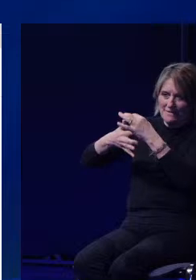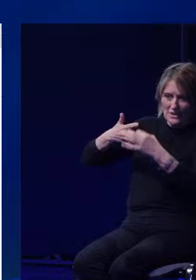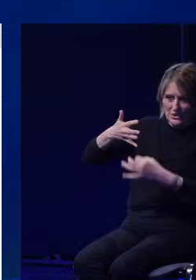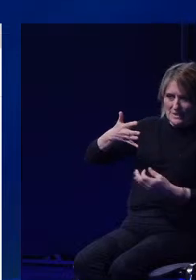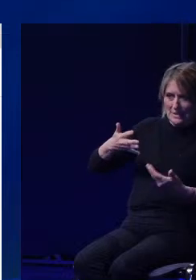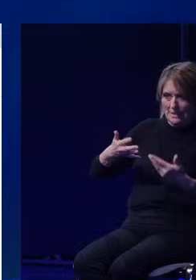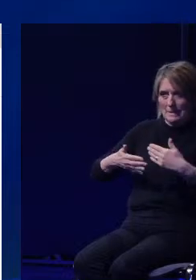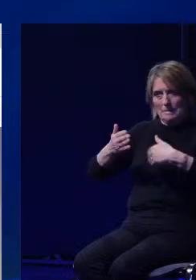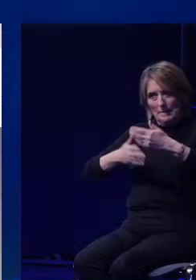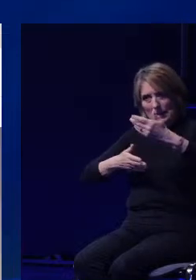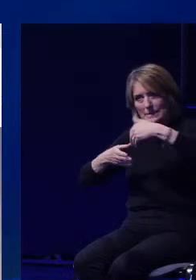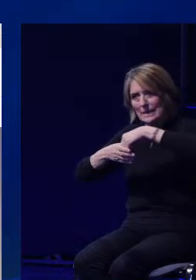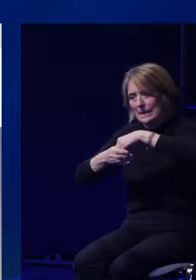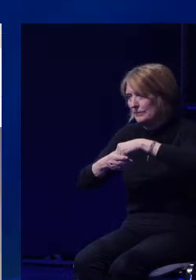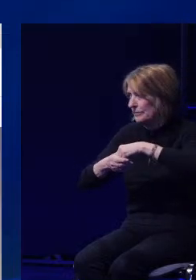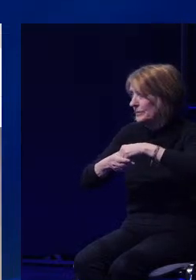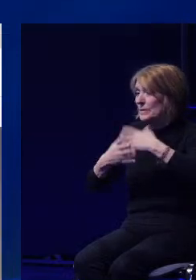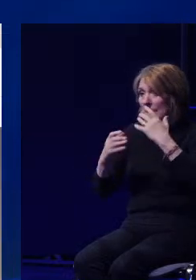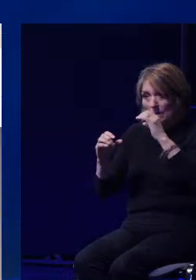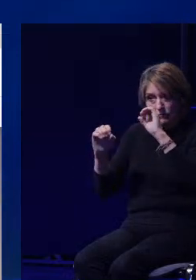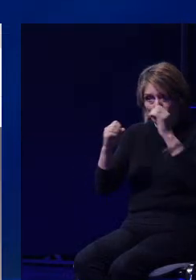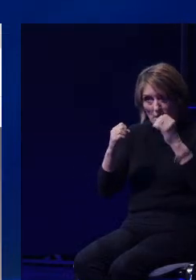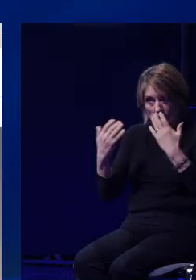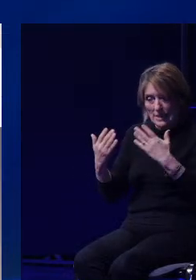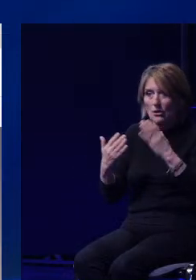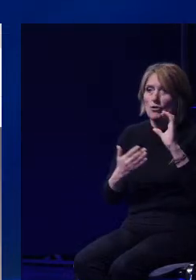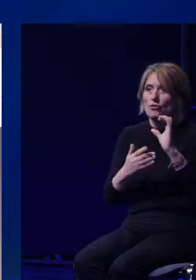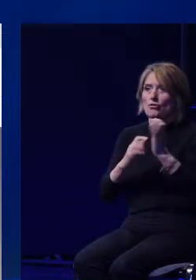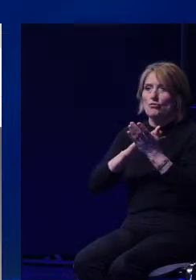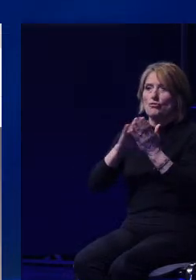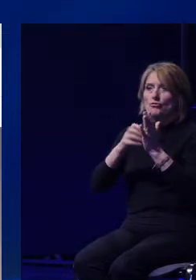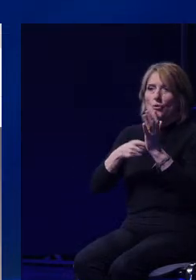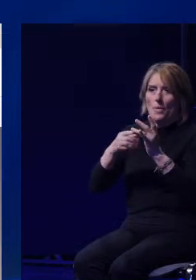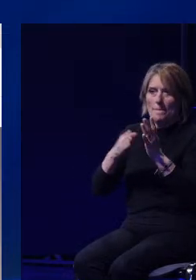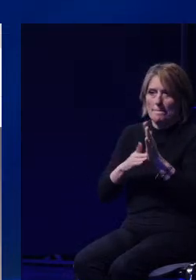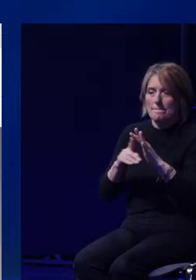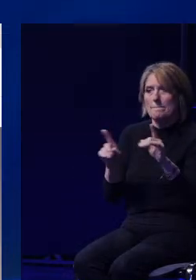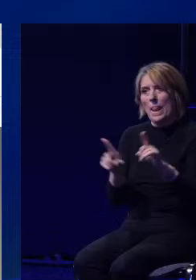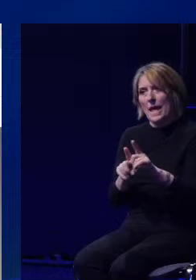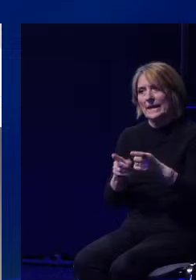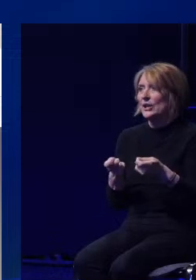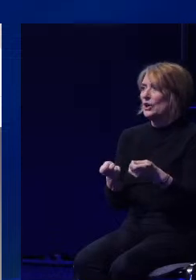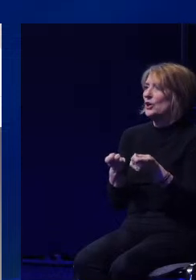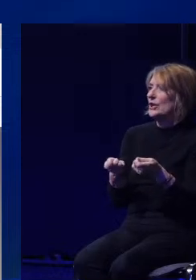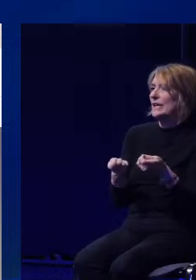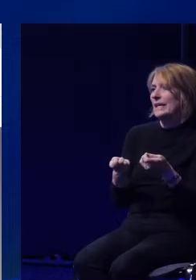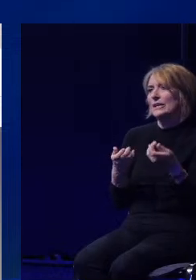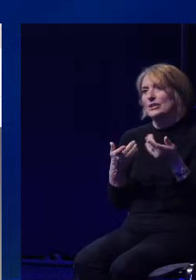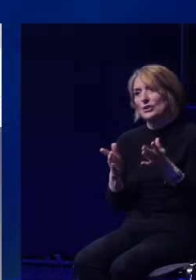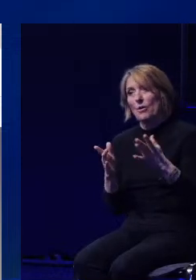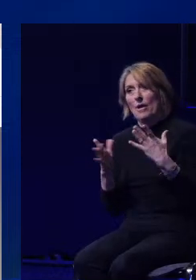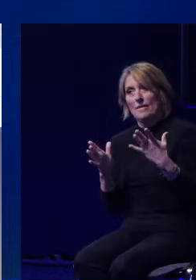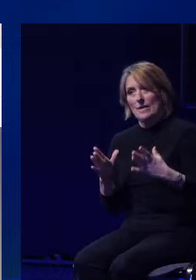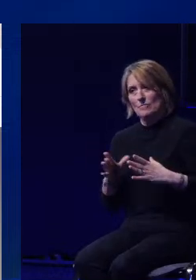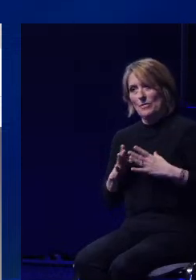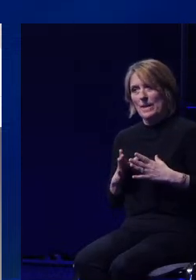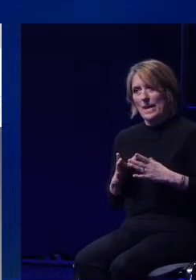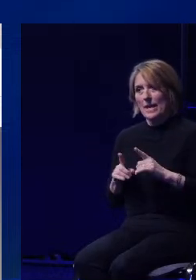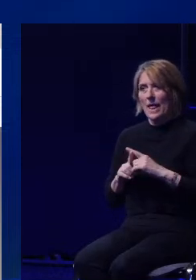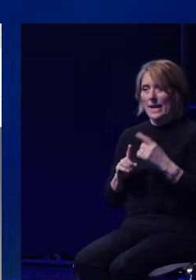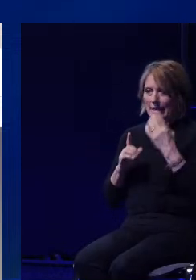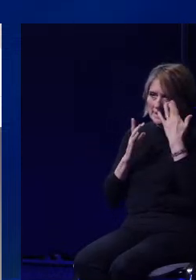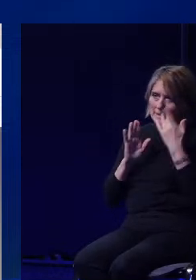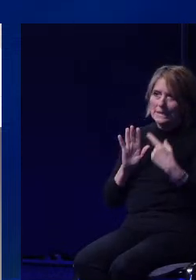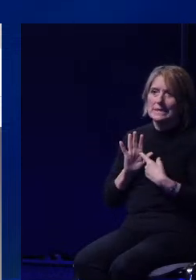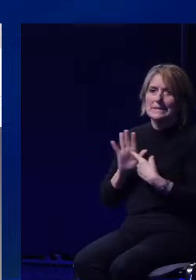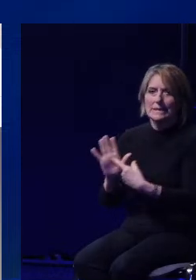so let's get into it. I'm in the browser. I'm in a Chrome browser, actually. And just like in a cooking show, I've prepared a little demo. And I'm now fingers